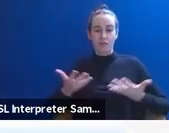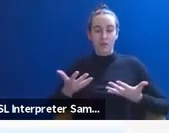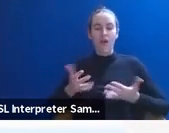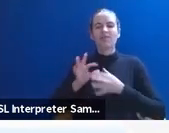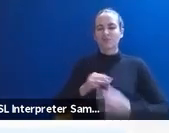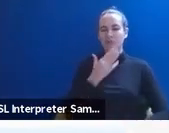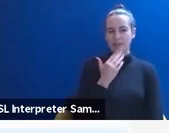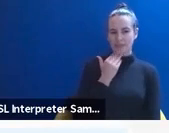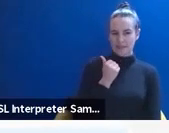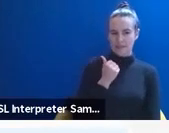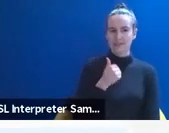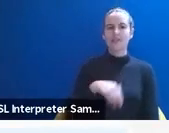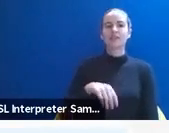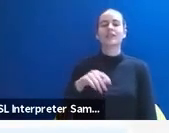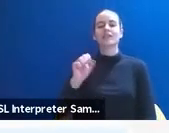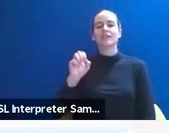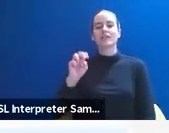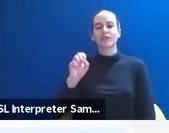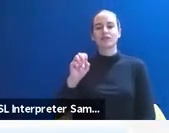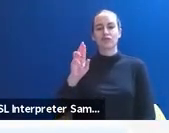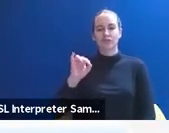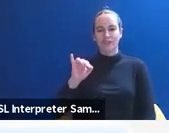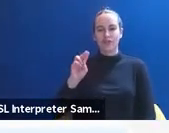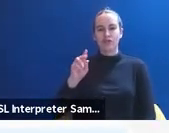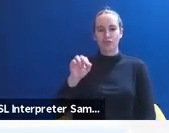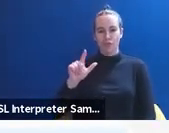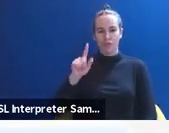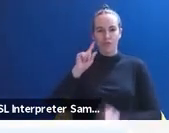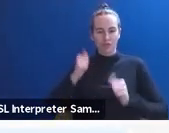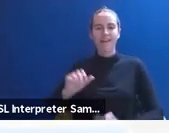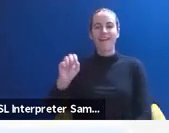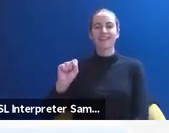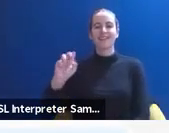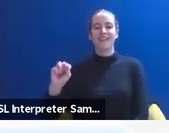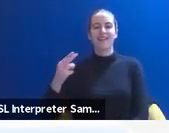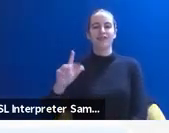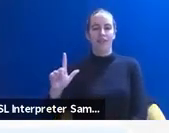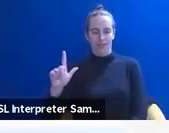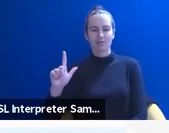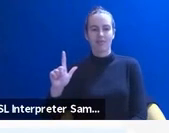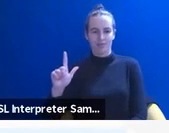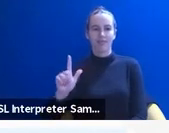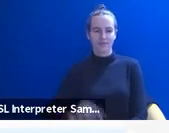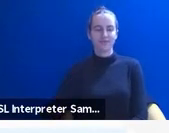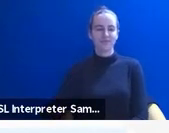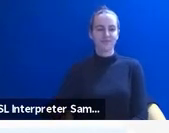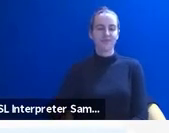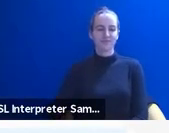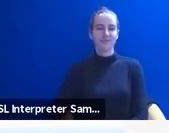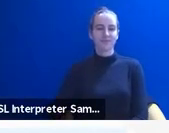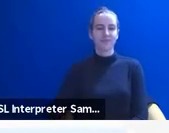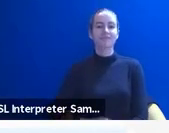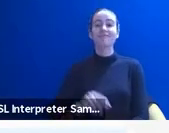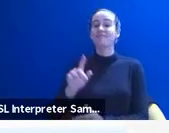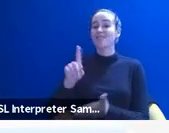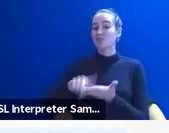diabetes is going to be sensory neural hearing loss. This is going to be damage to the inner ear sensory and neural receptors. There is limited data